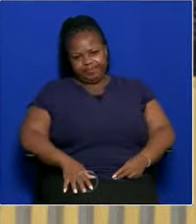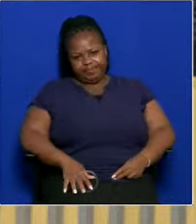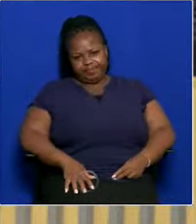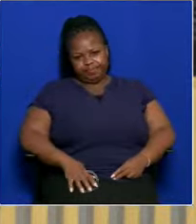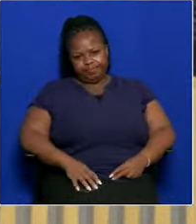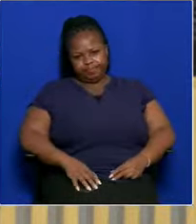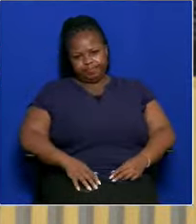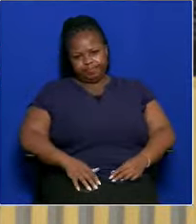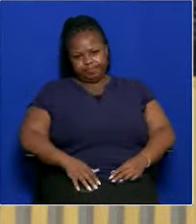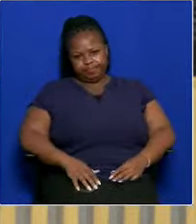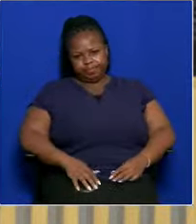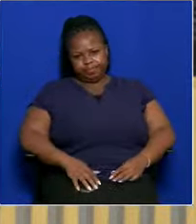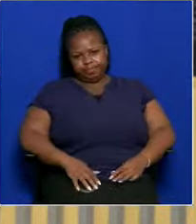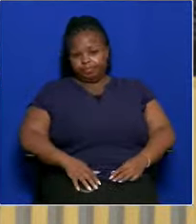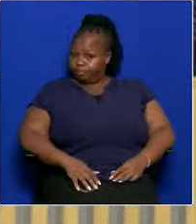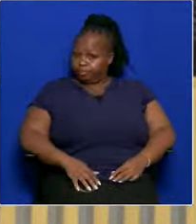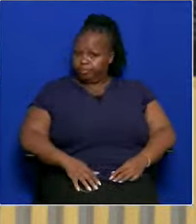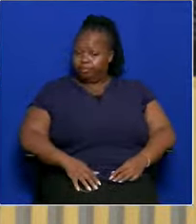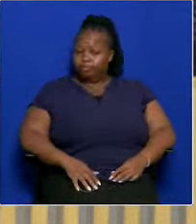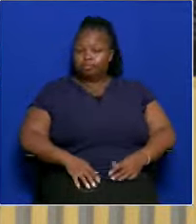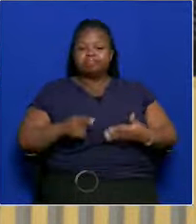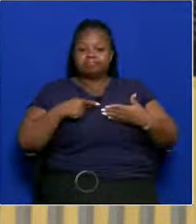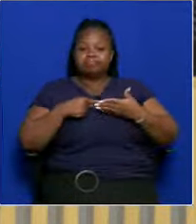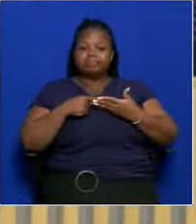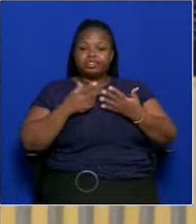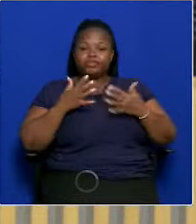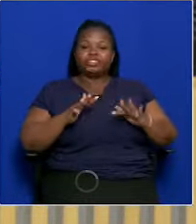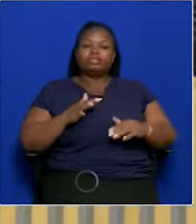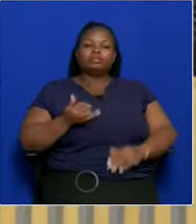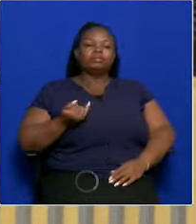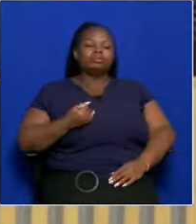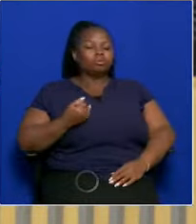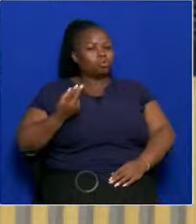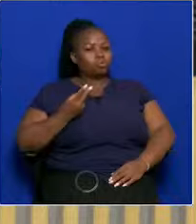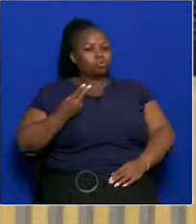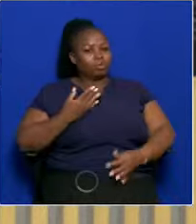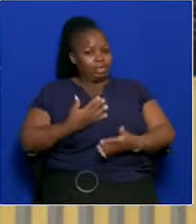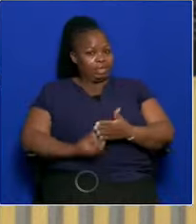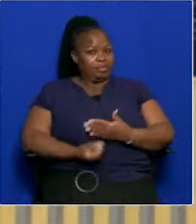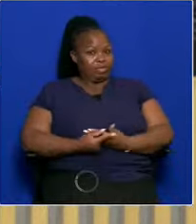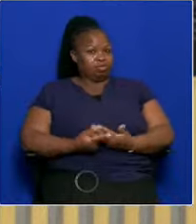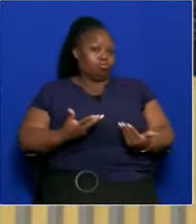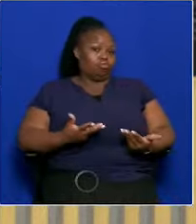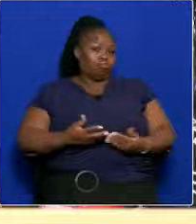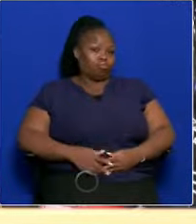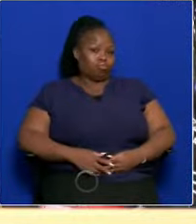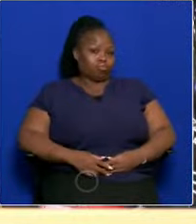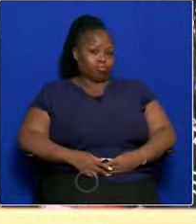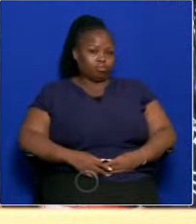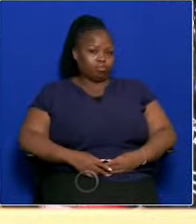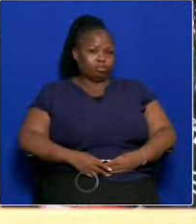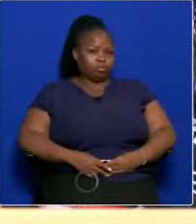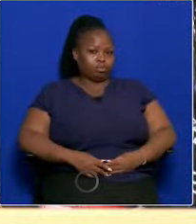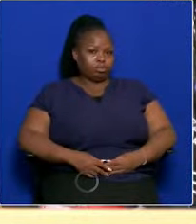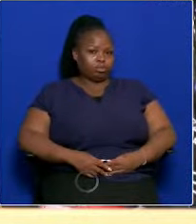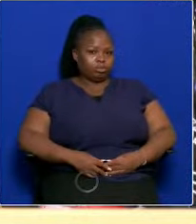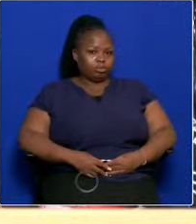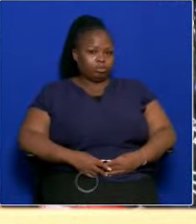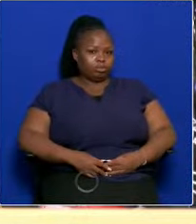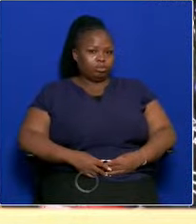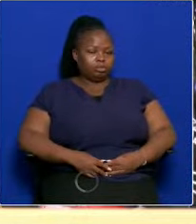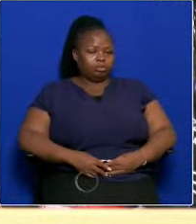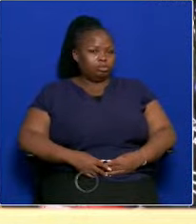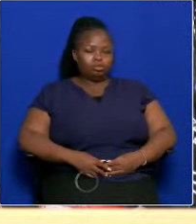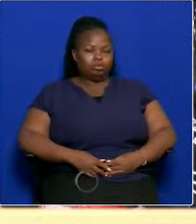That's, the conversation is more likely to have happened then than it having happened in